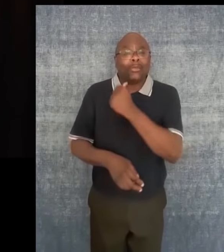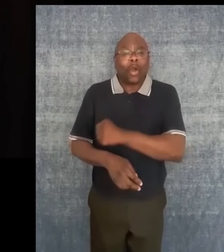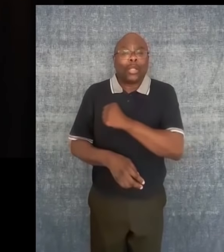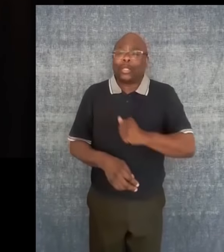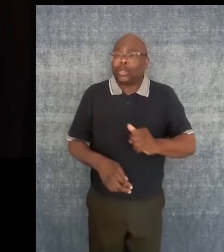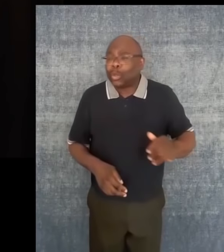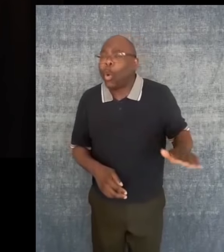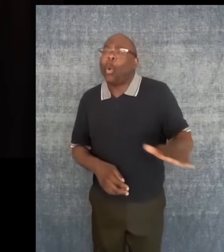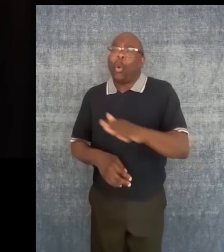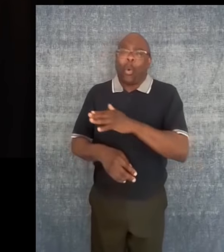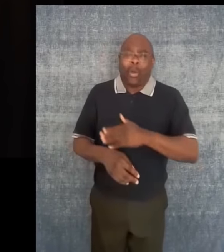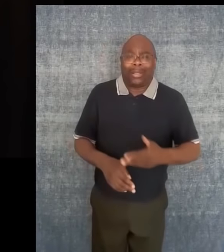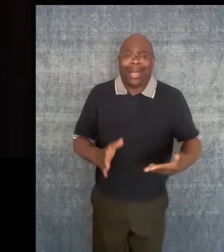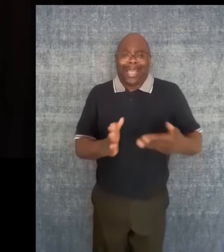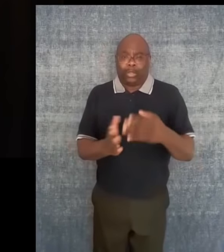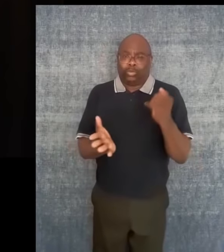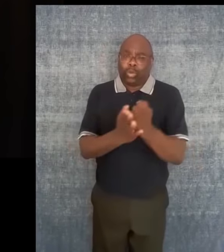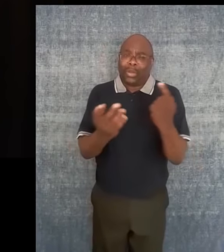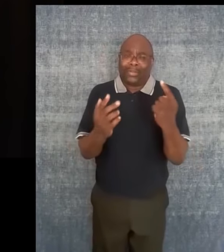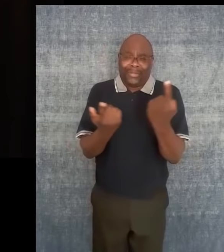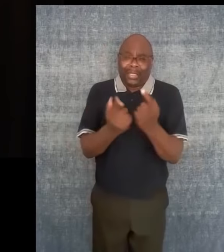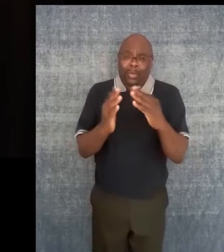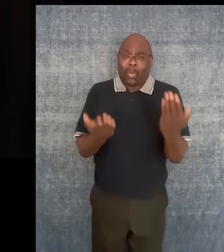all contribute to the wrong that's in the world.